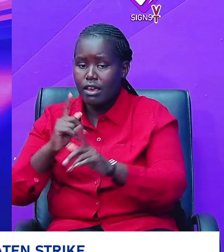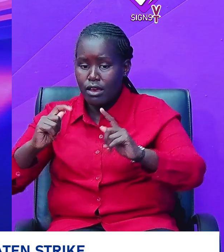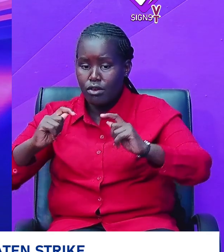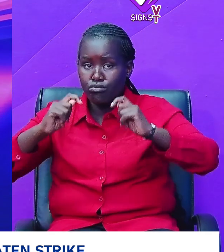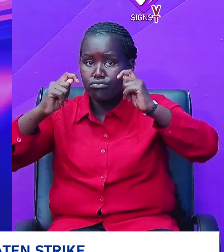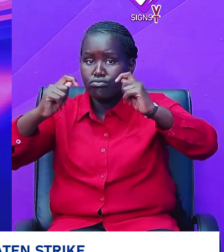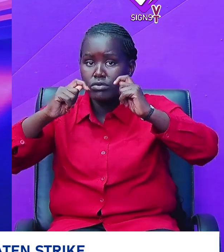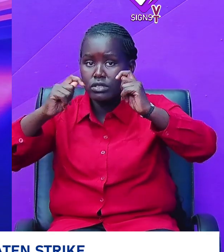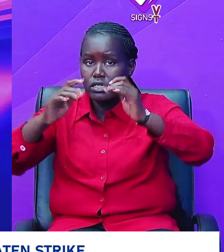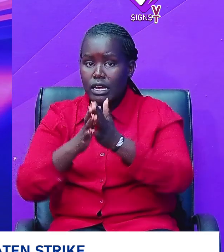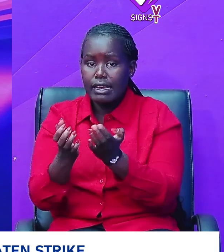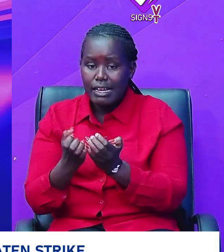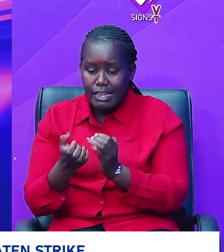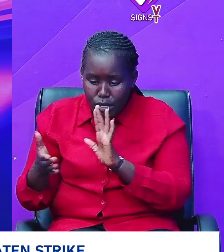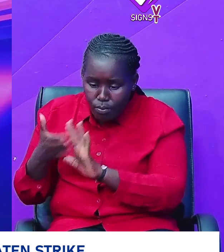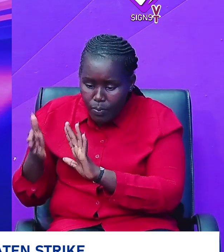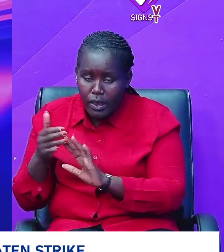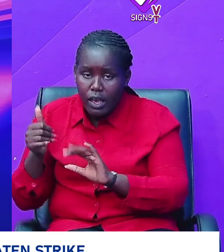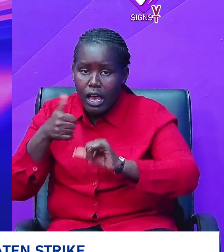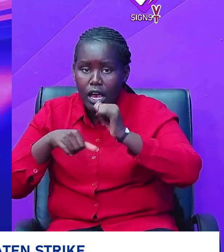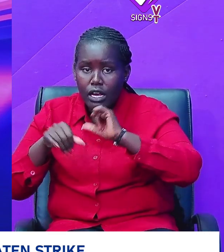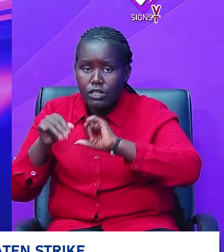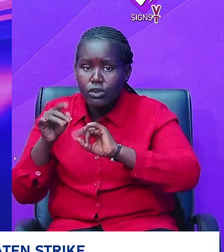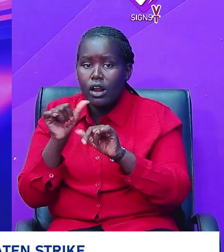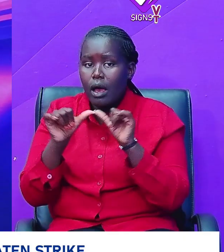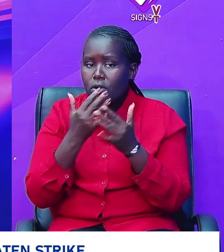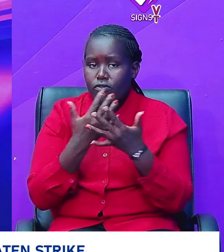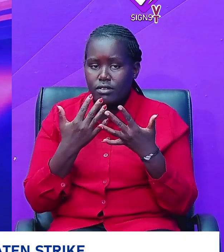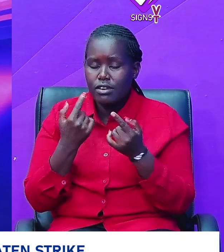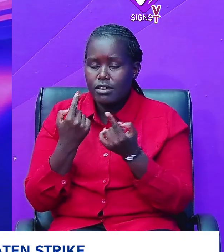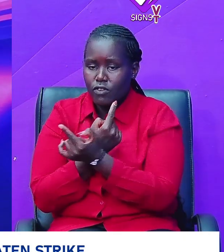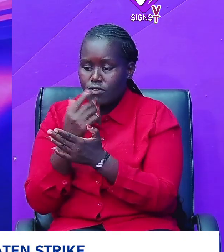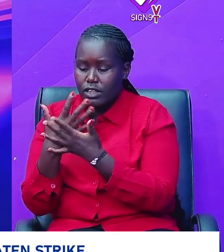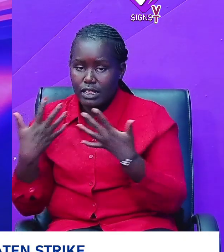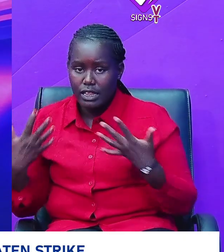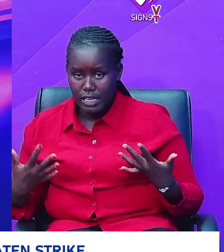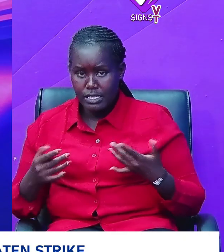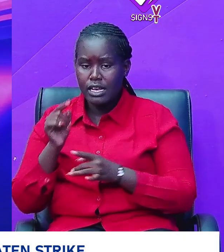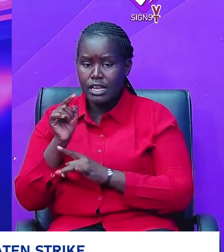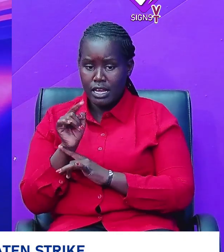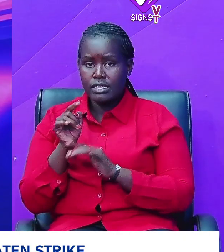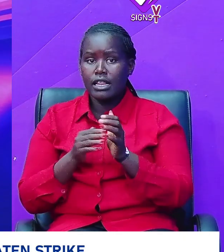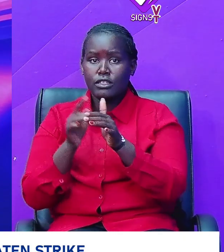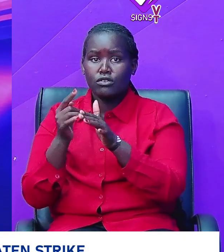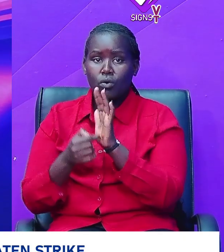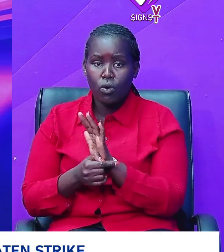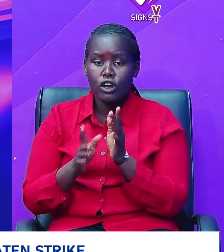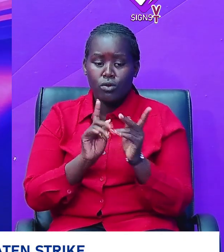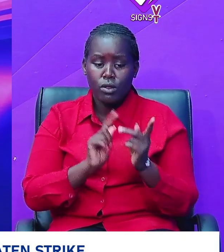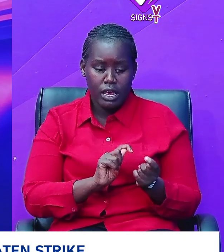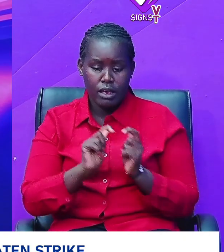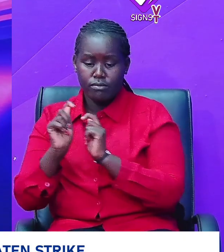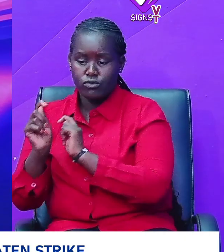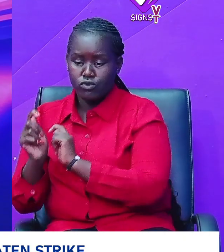demanding urgent action on a list of grievances. The core of the dispute is the alleged transfer